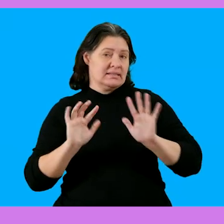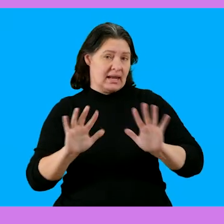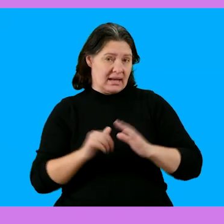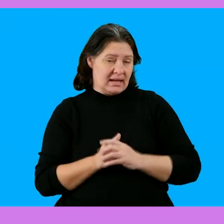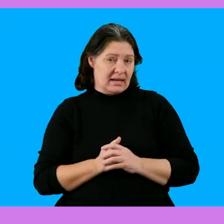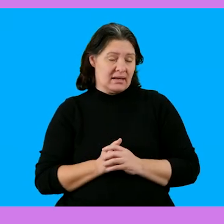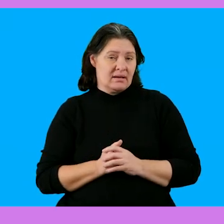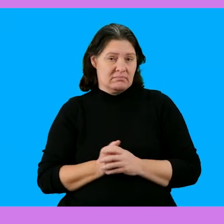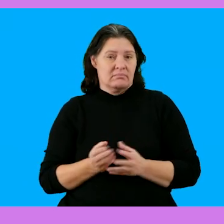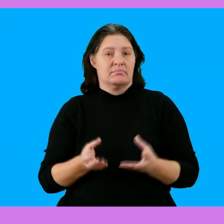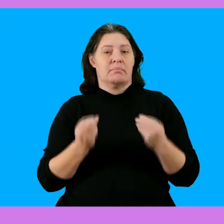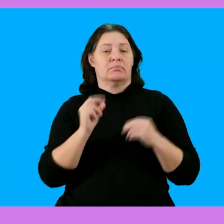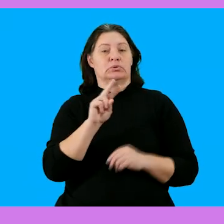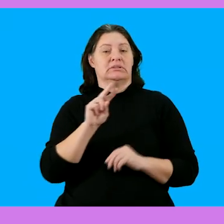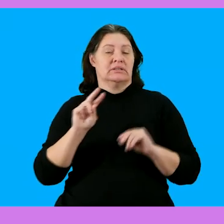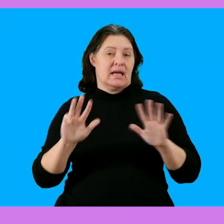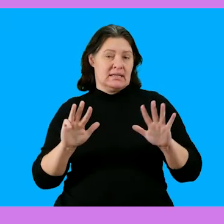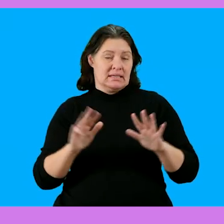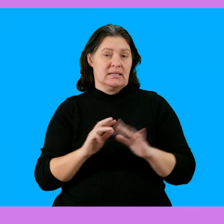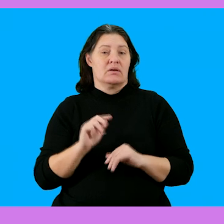10. That will give us